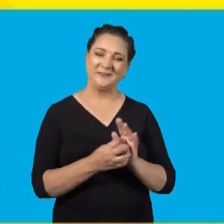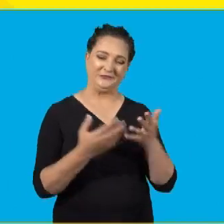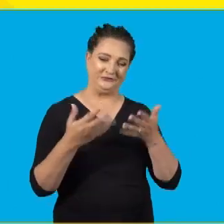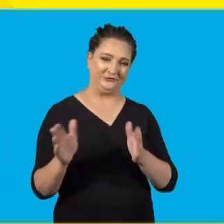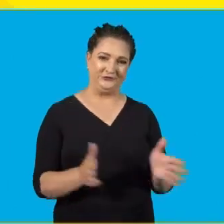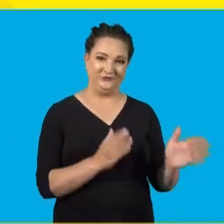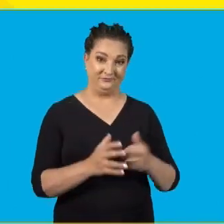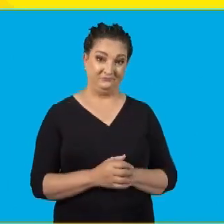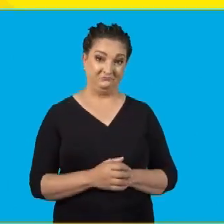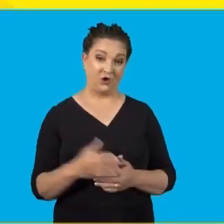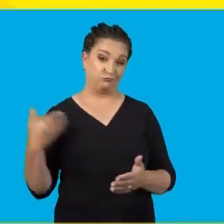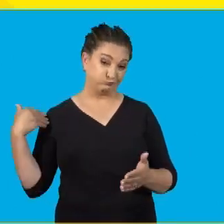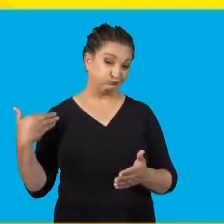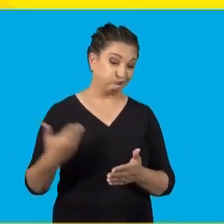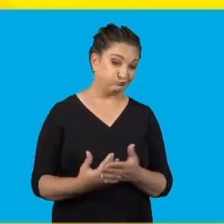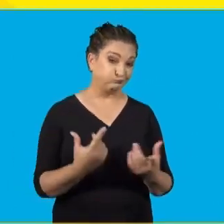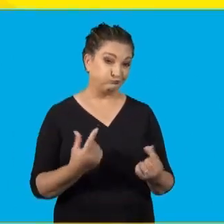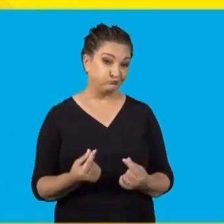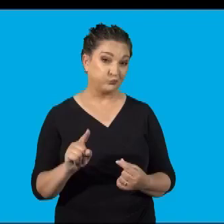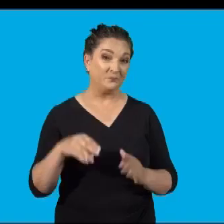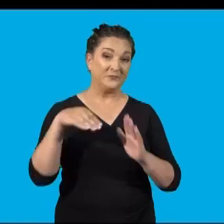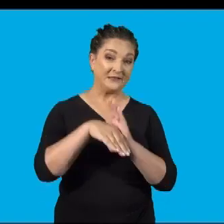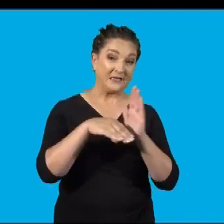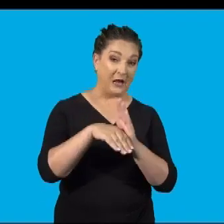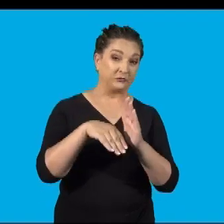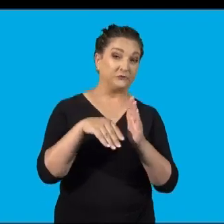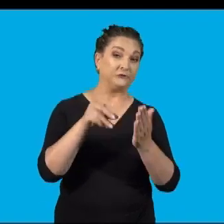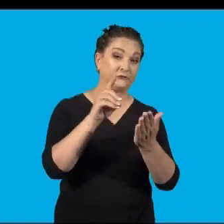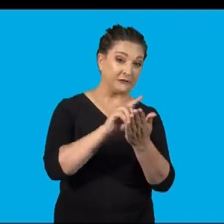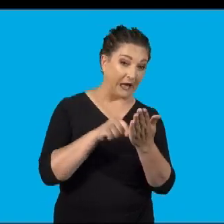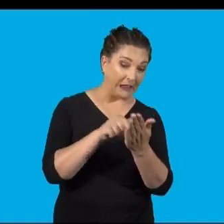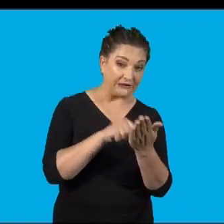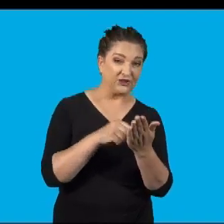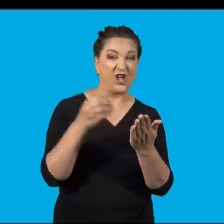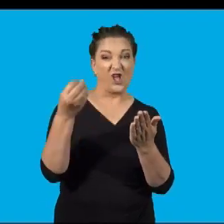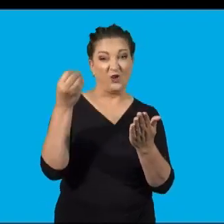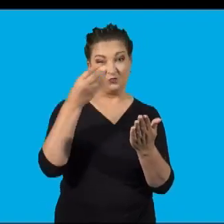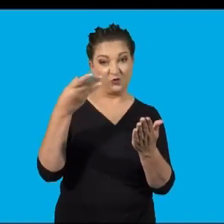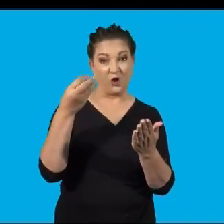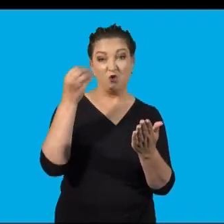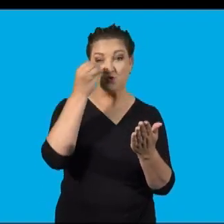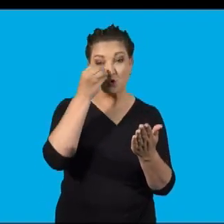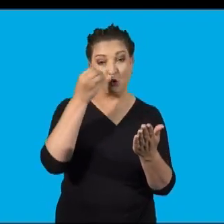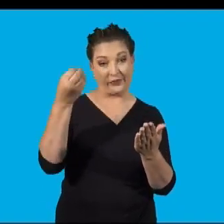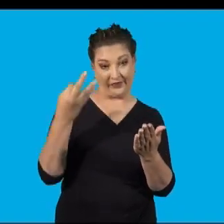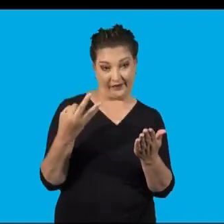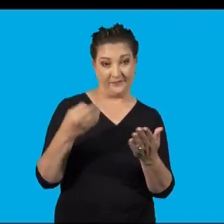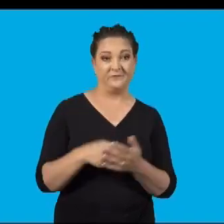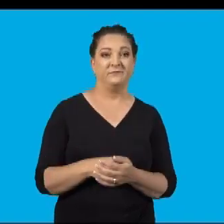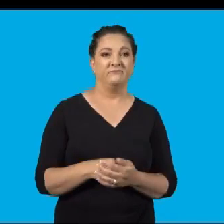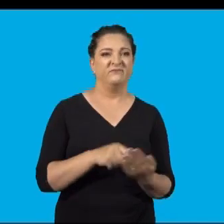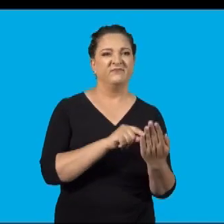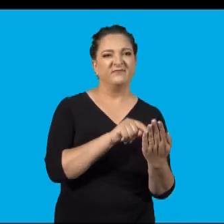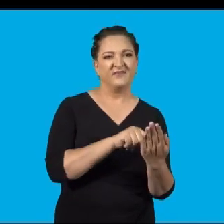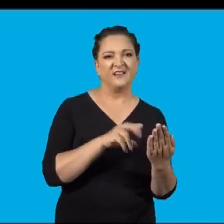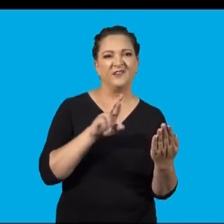Welcome back, dear learners, from the ad break. So far we have done depreciation calculations and recorded on note 3. We have done the